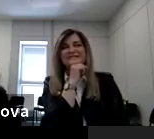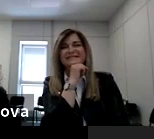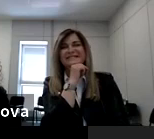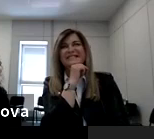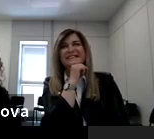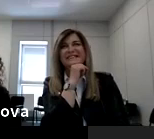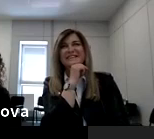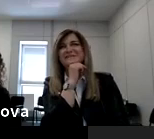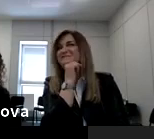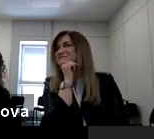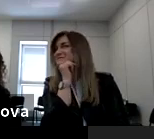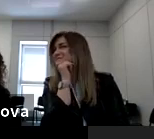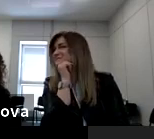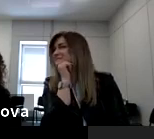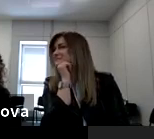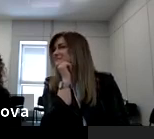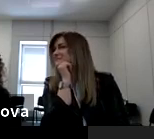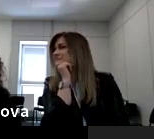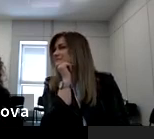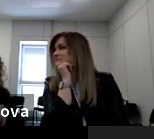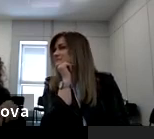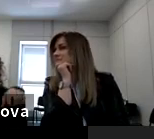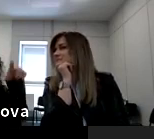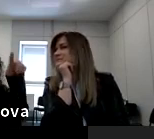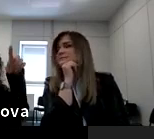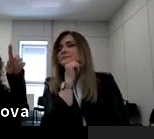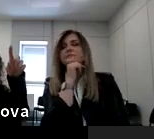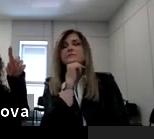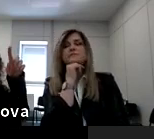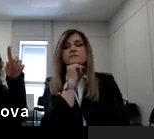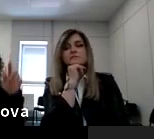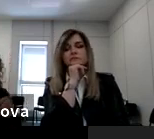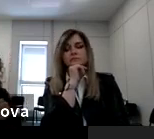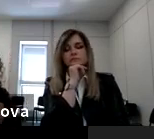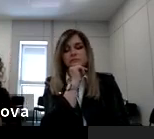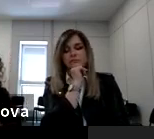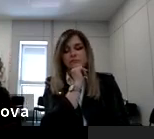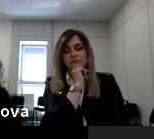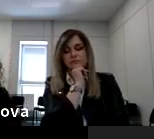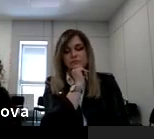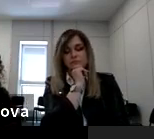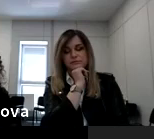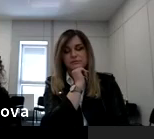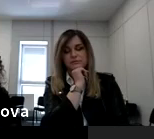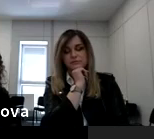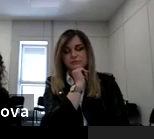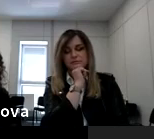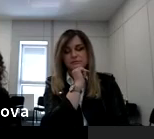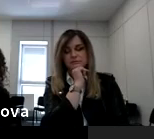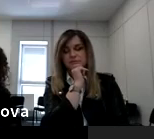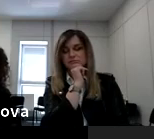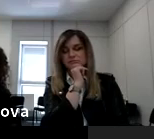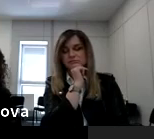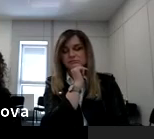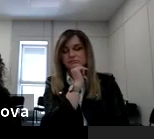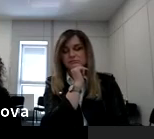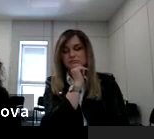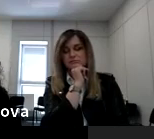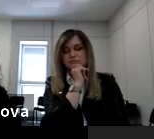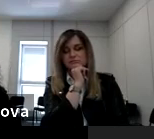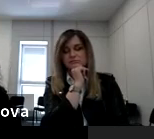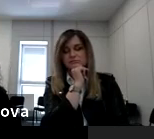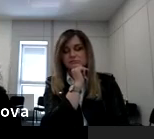optic of the optics and LEDs in order to get the good light shape. So then we